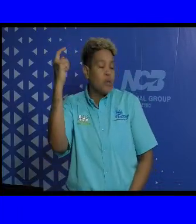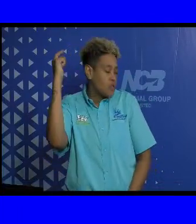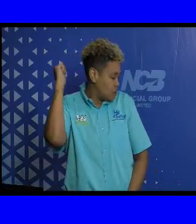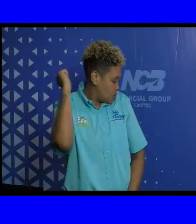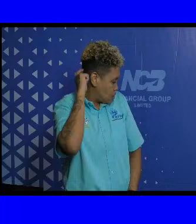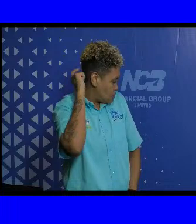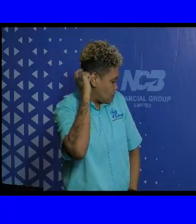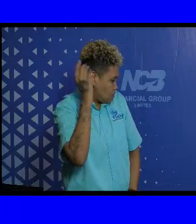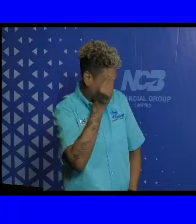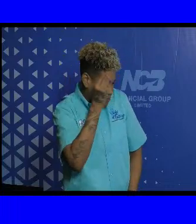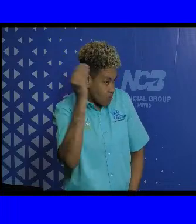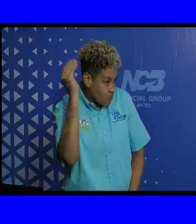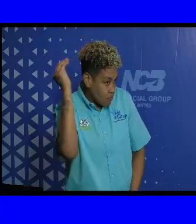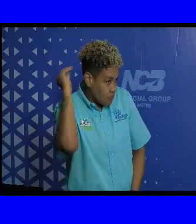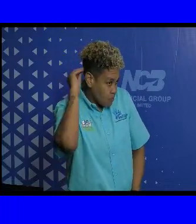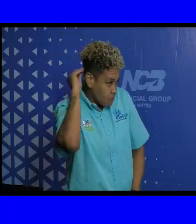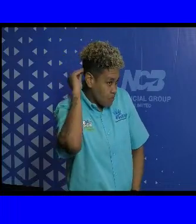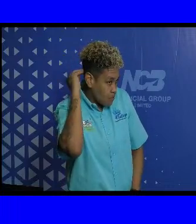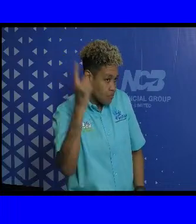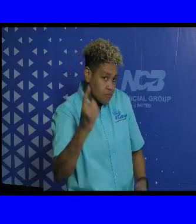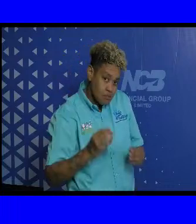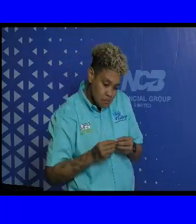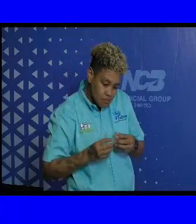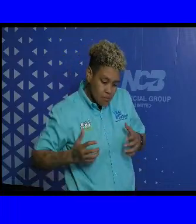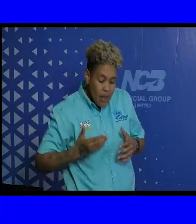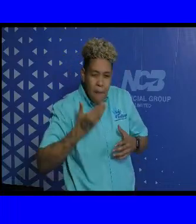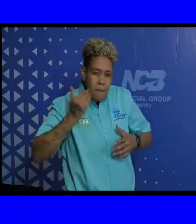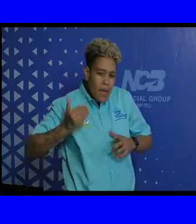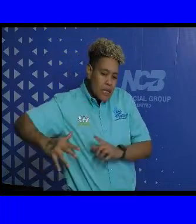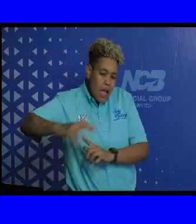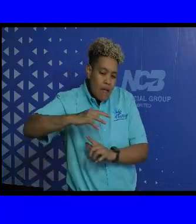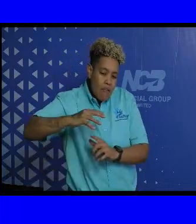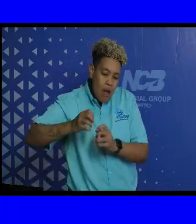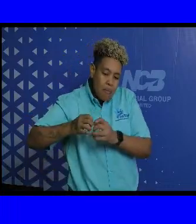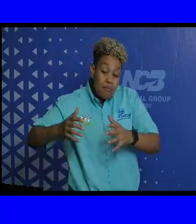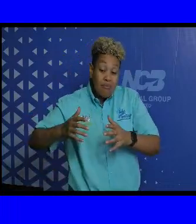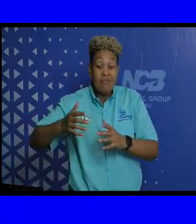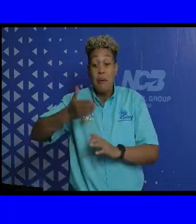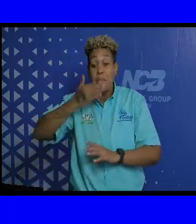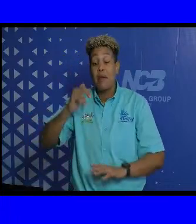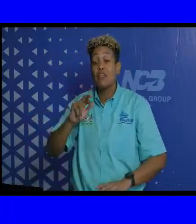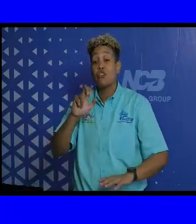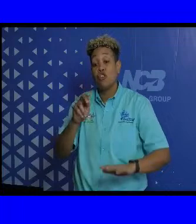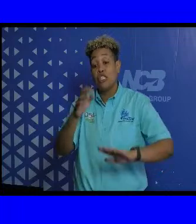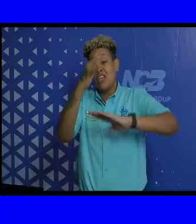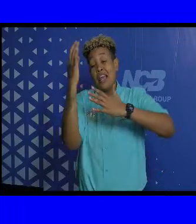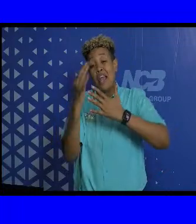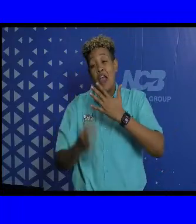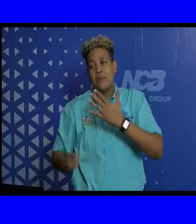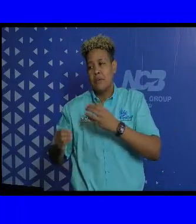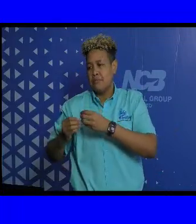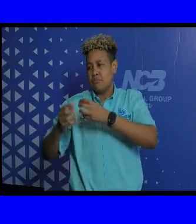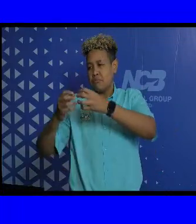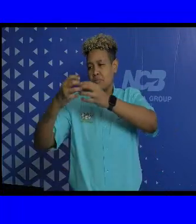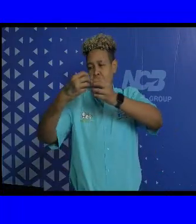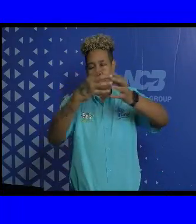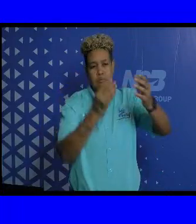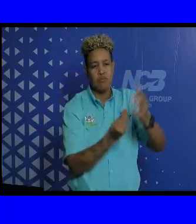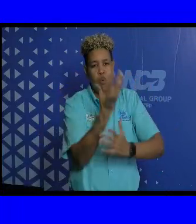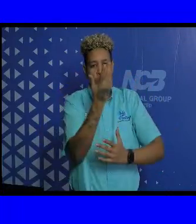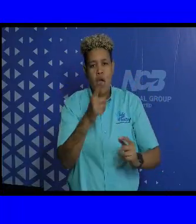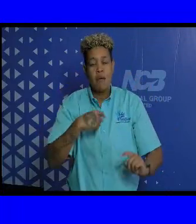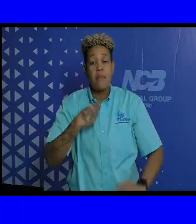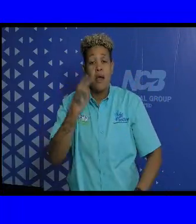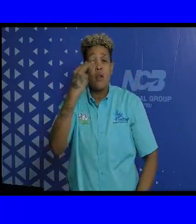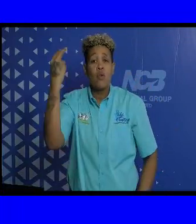conscious that we are building a better environment, a better region. Today, I look back at the